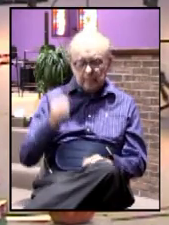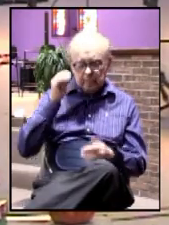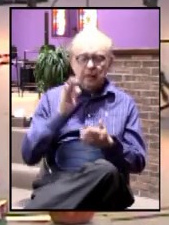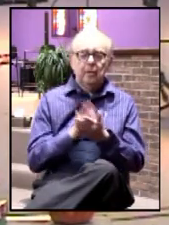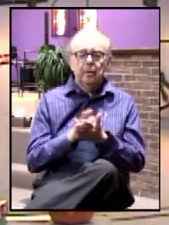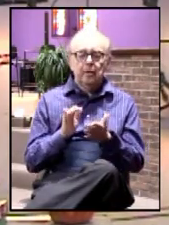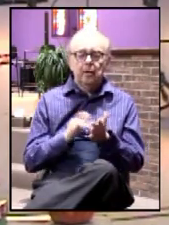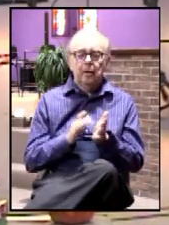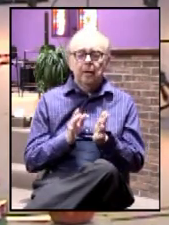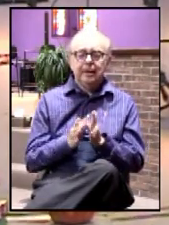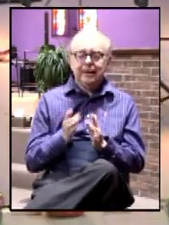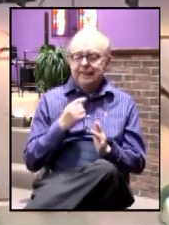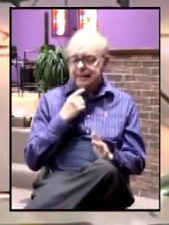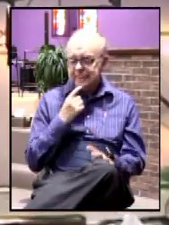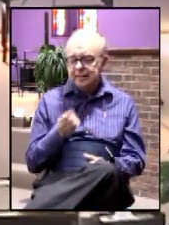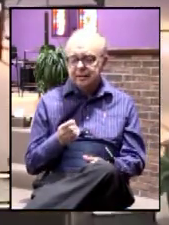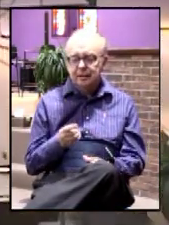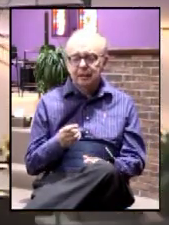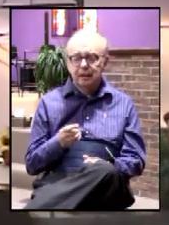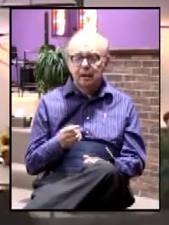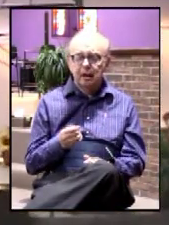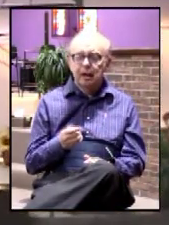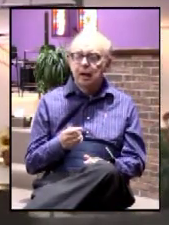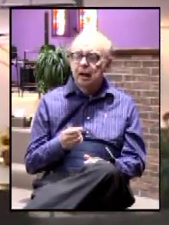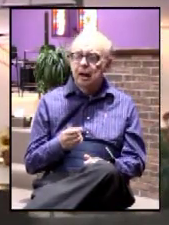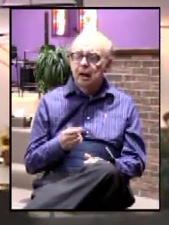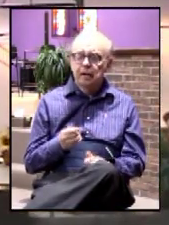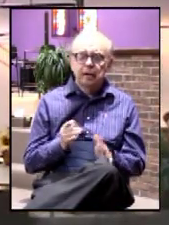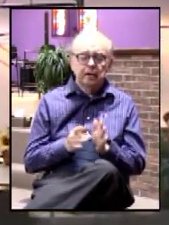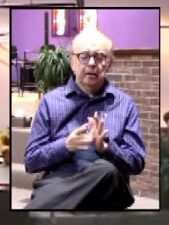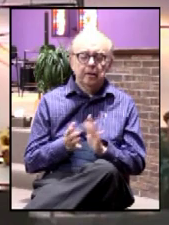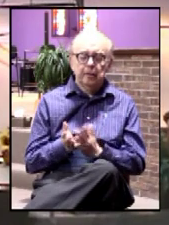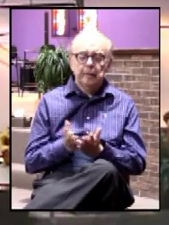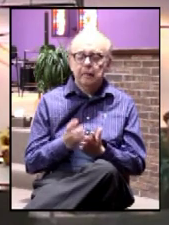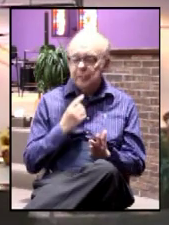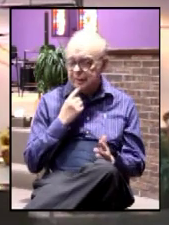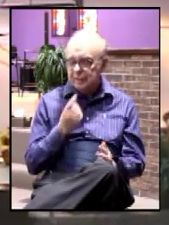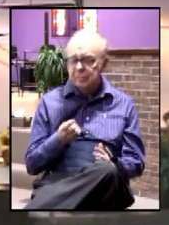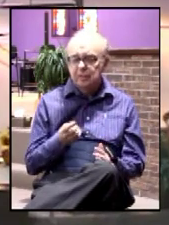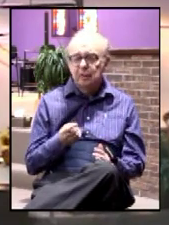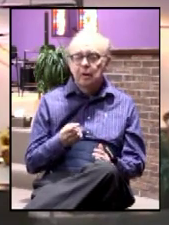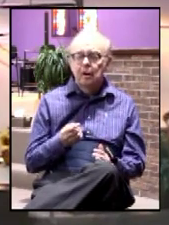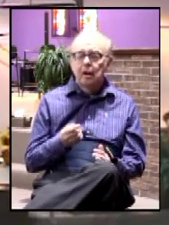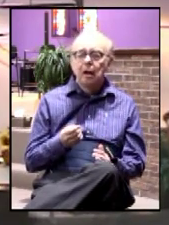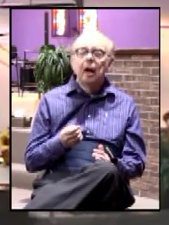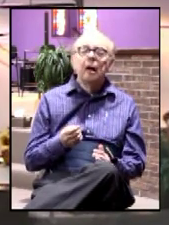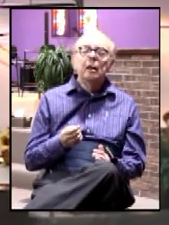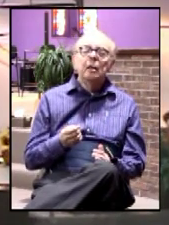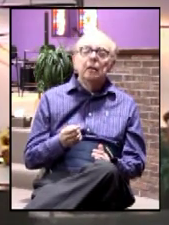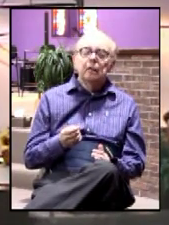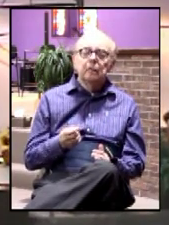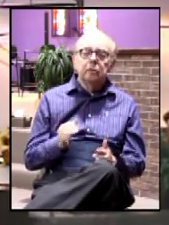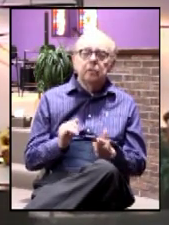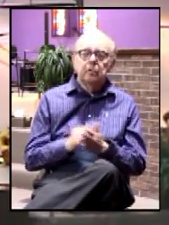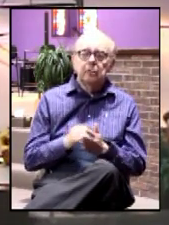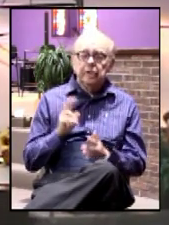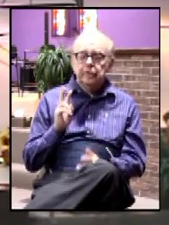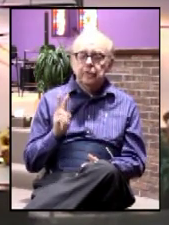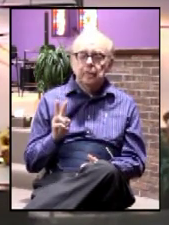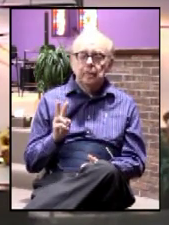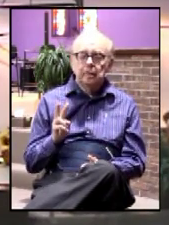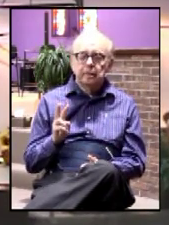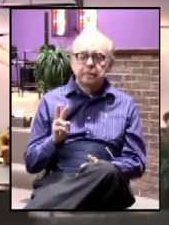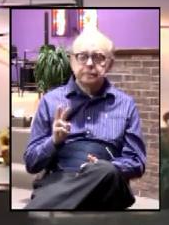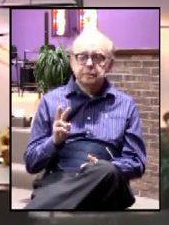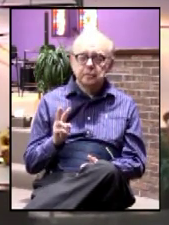I believe it is, Jesus says, or the Bible says, this, that